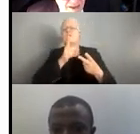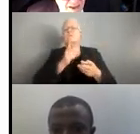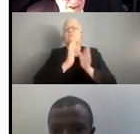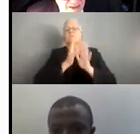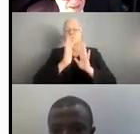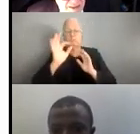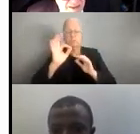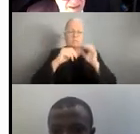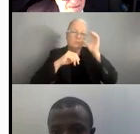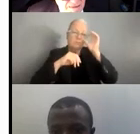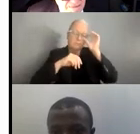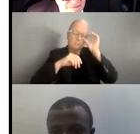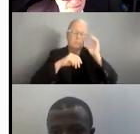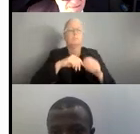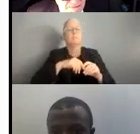Ann.